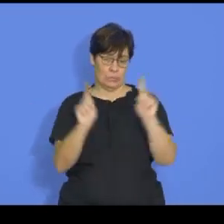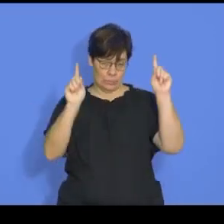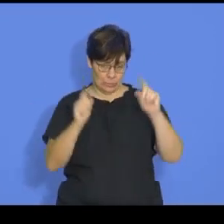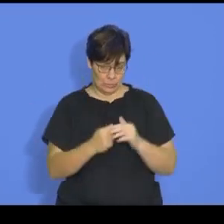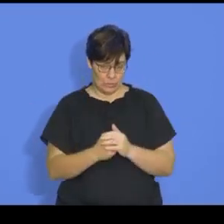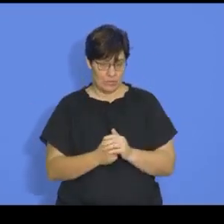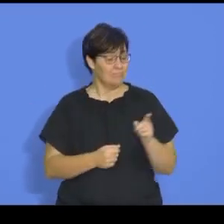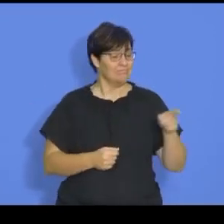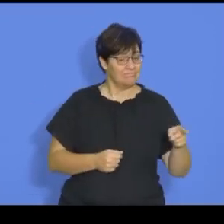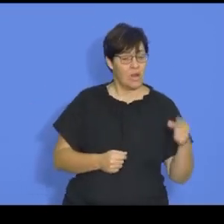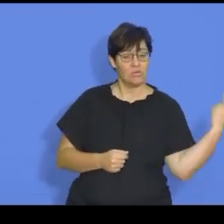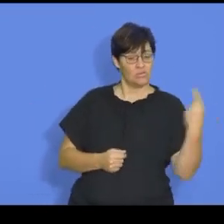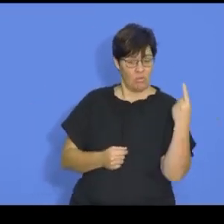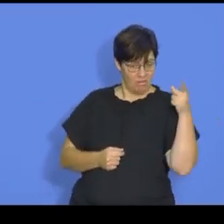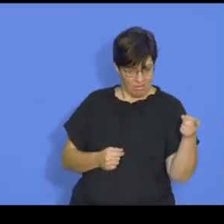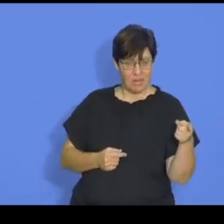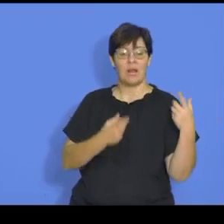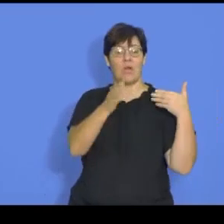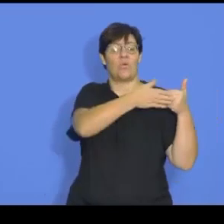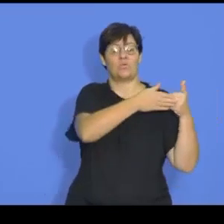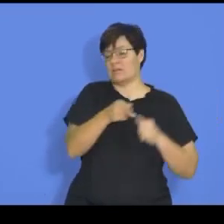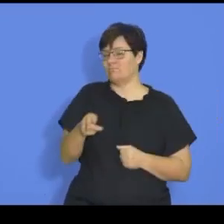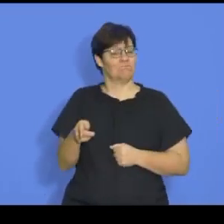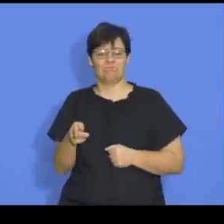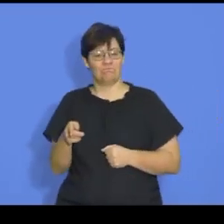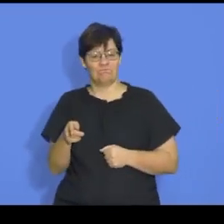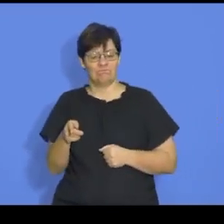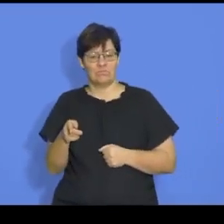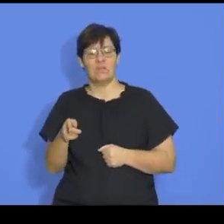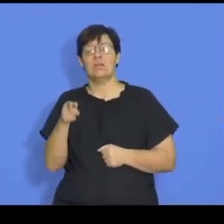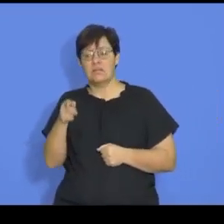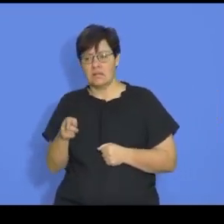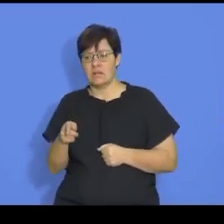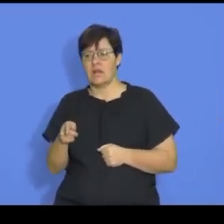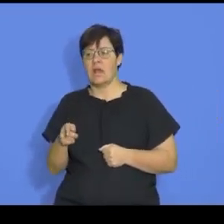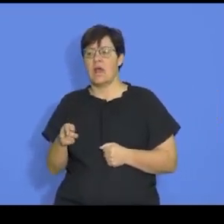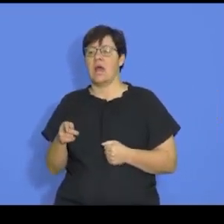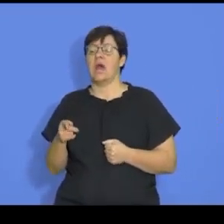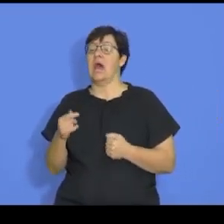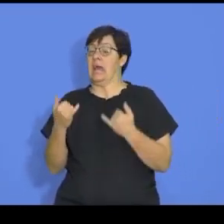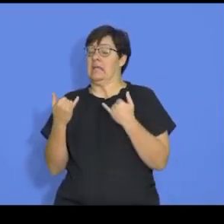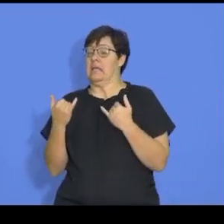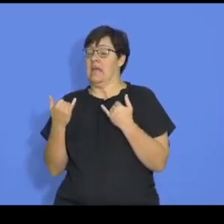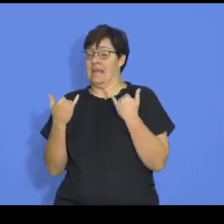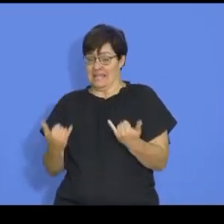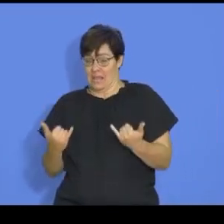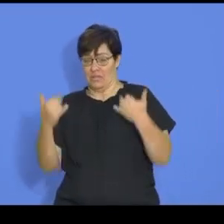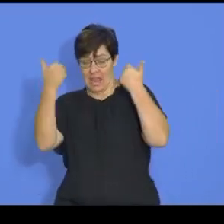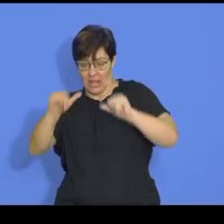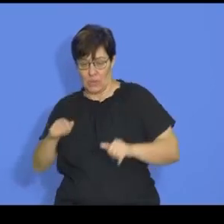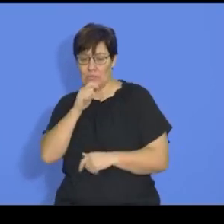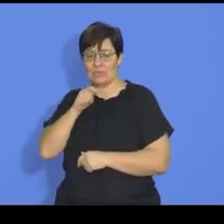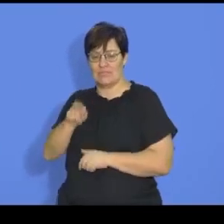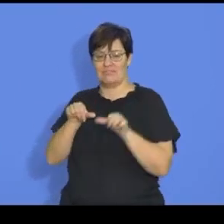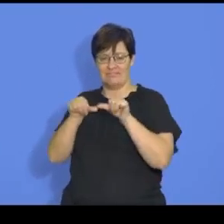So as in the case of a sole trader, a current account is then used for this. Right,